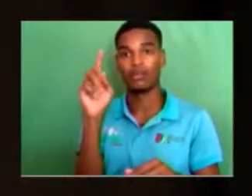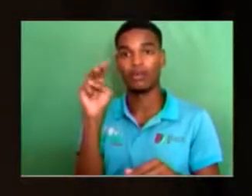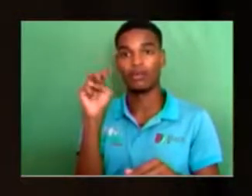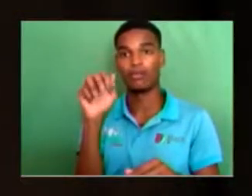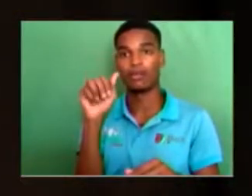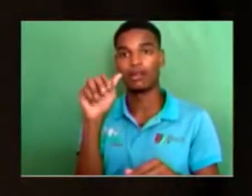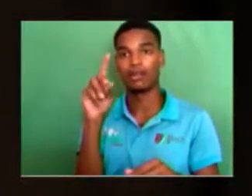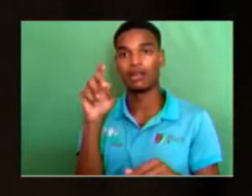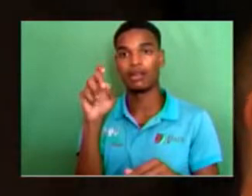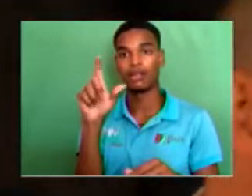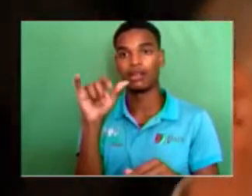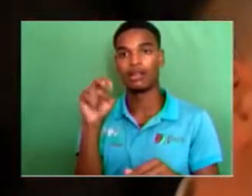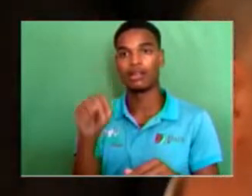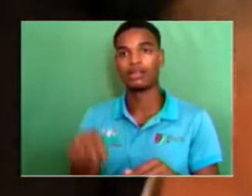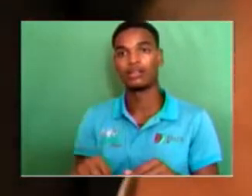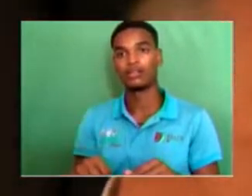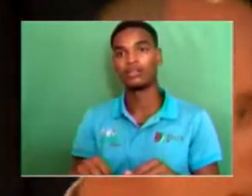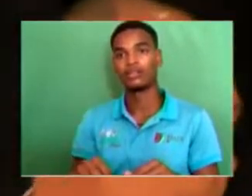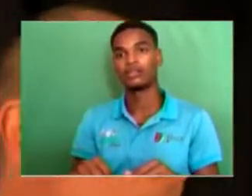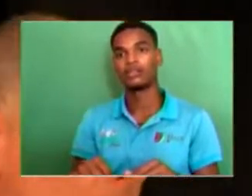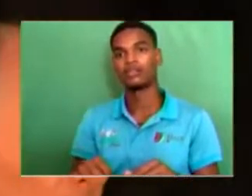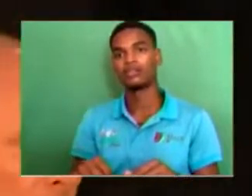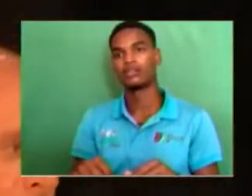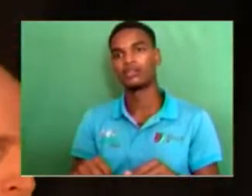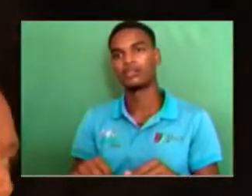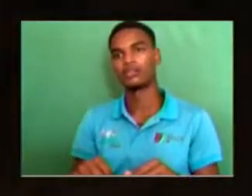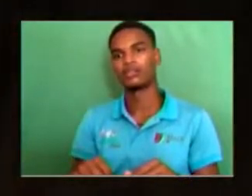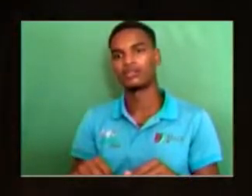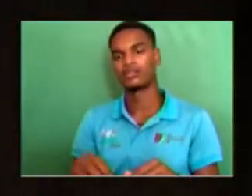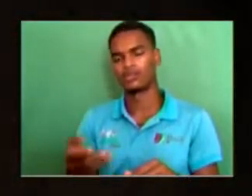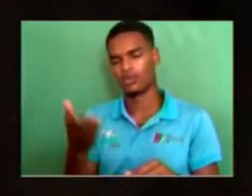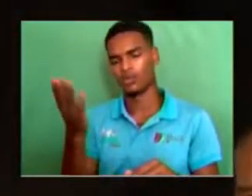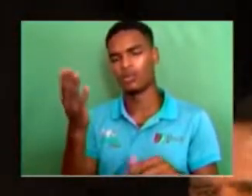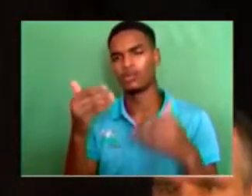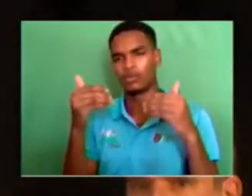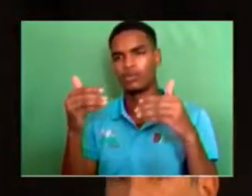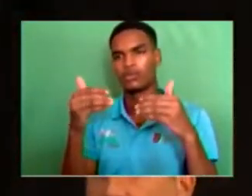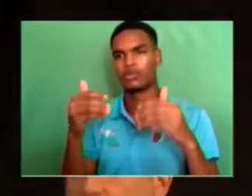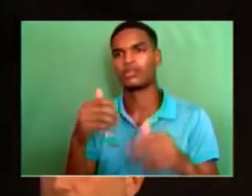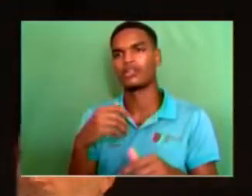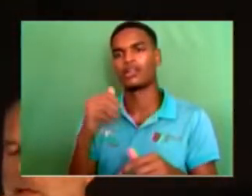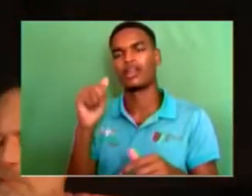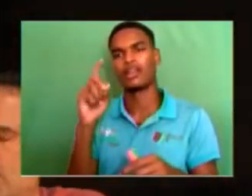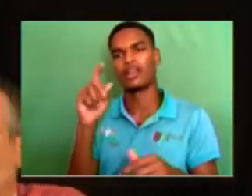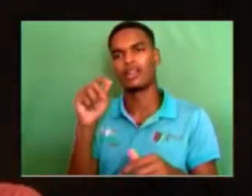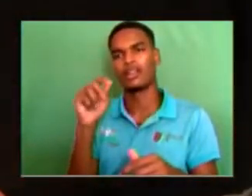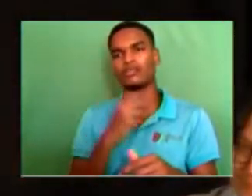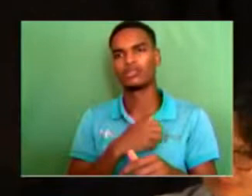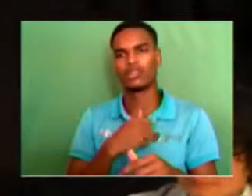Yeah. Yes, definitely. Oh, go ahead. Go ahead. Yeah, so Adam, sorry. I think that